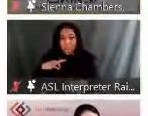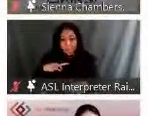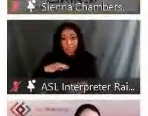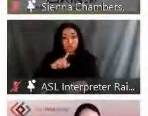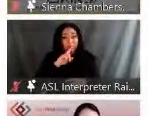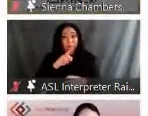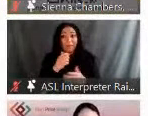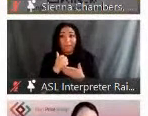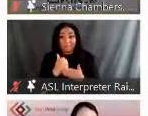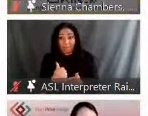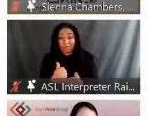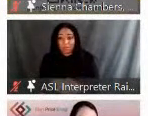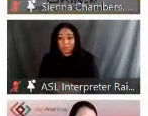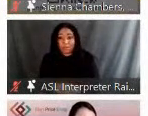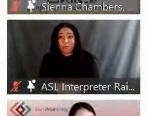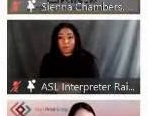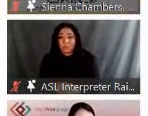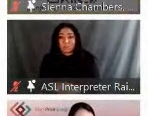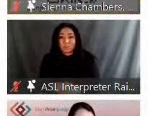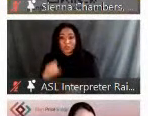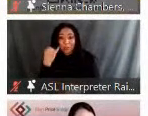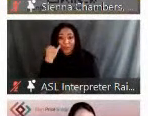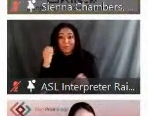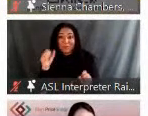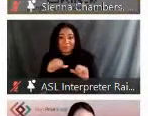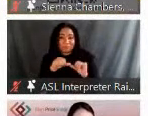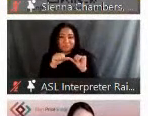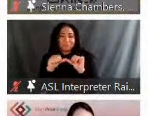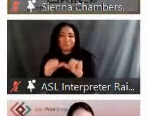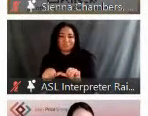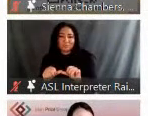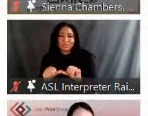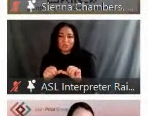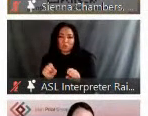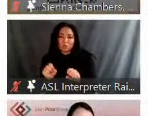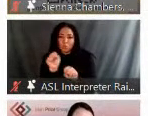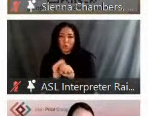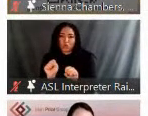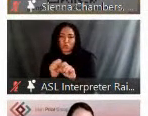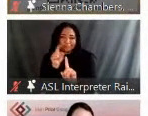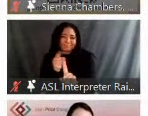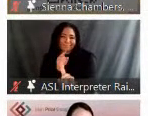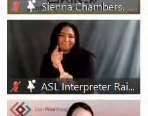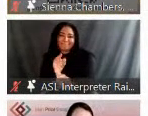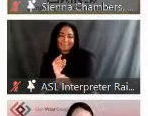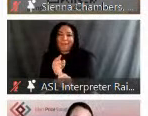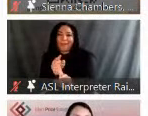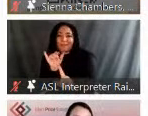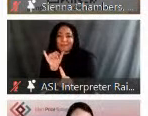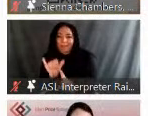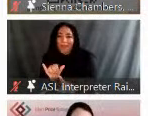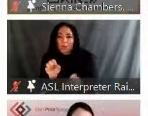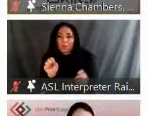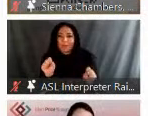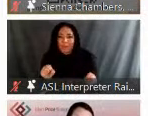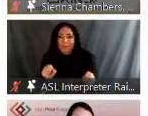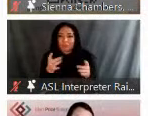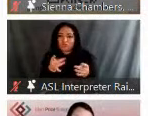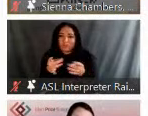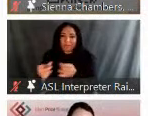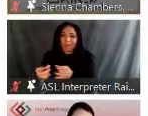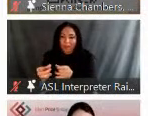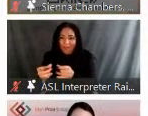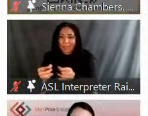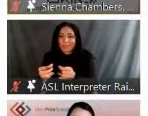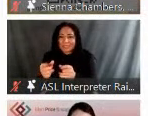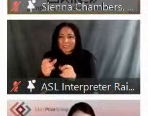helpful. And so if we can continue to work toward that direction and just try to streamline